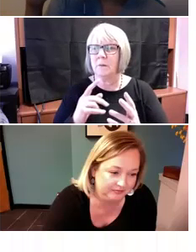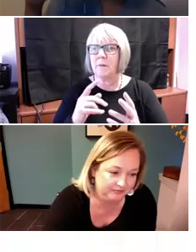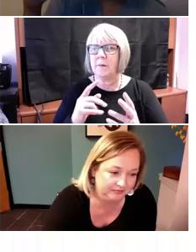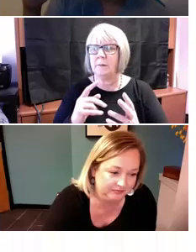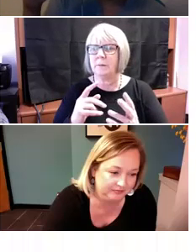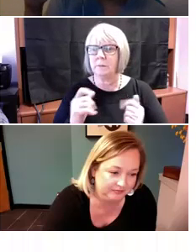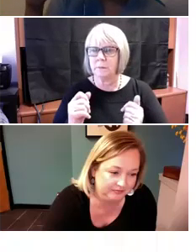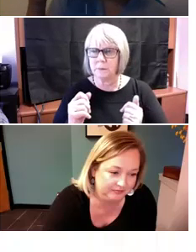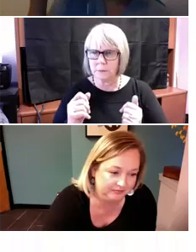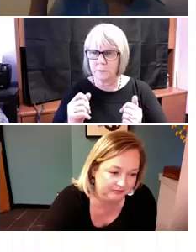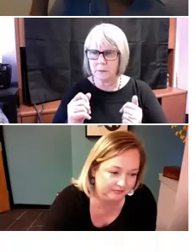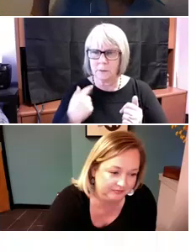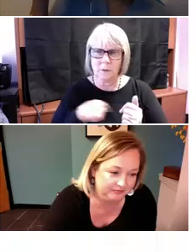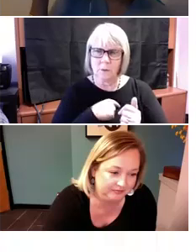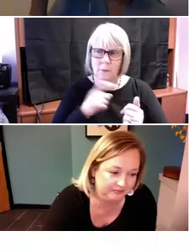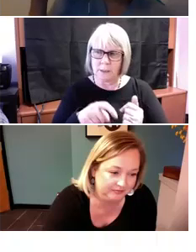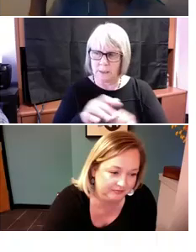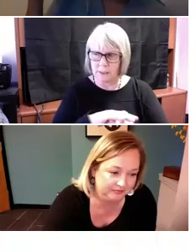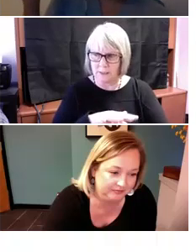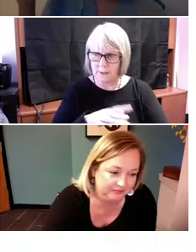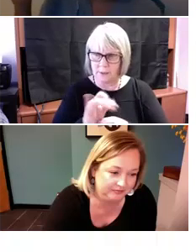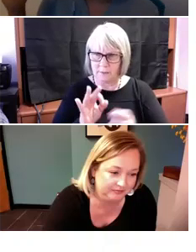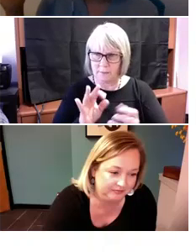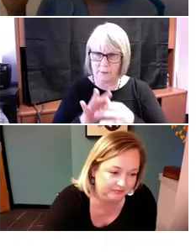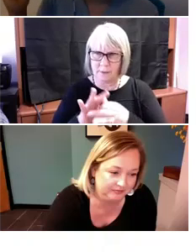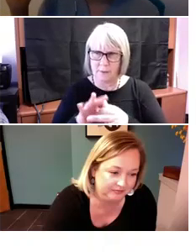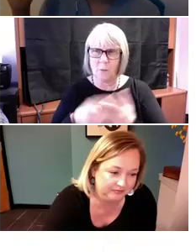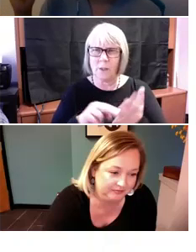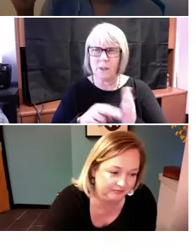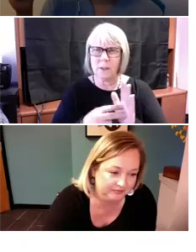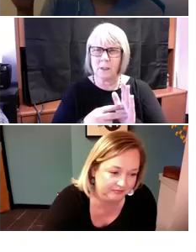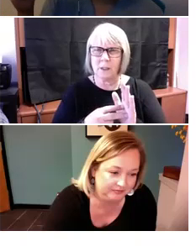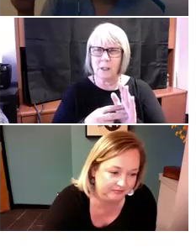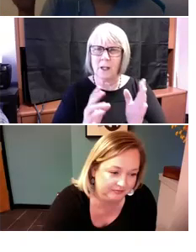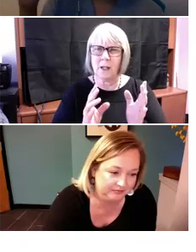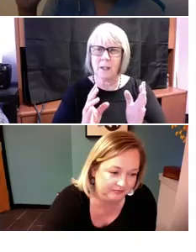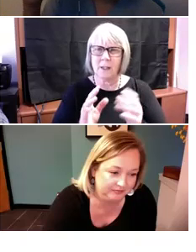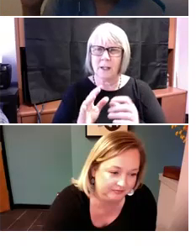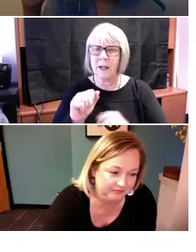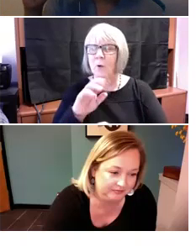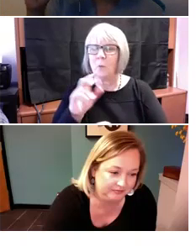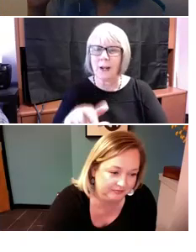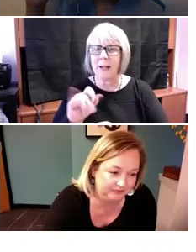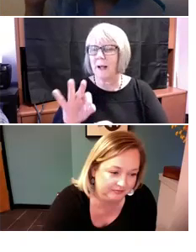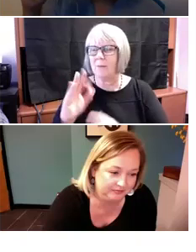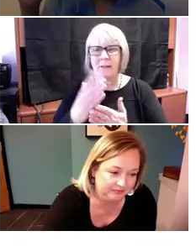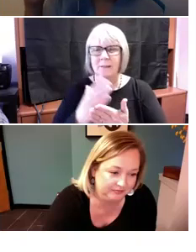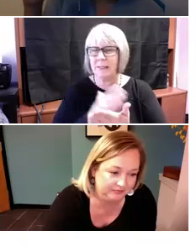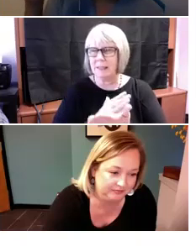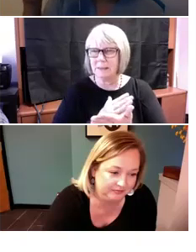we need an array of linked lists. So what do you mean by an array of lists? Before I come to your